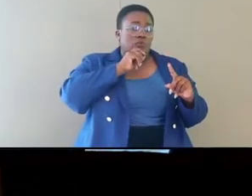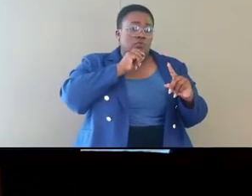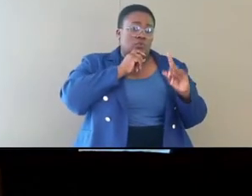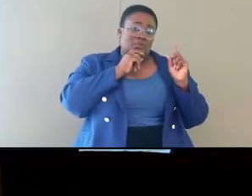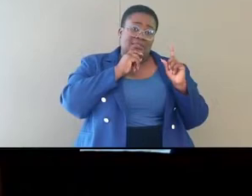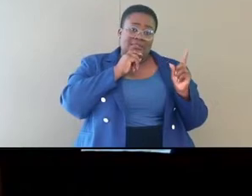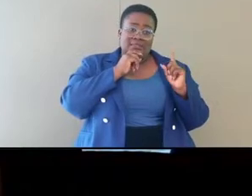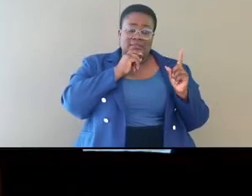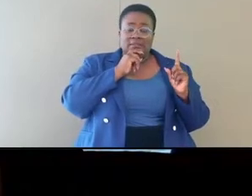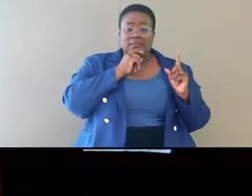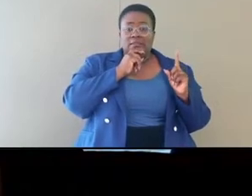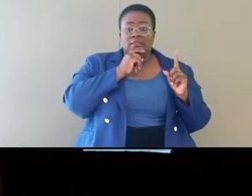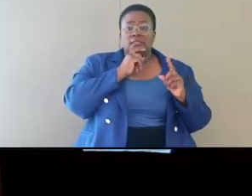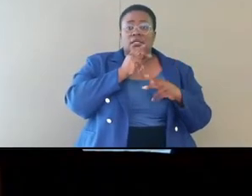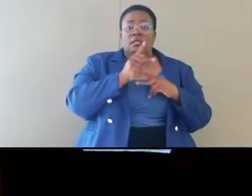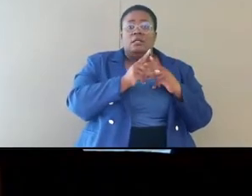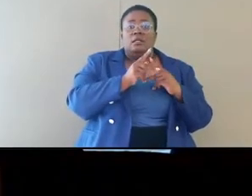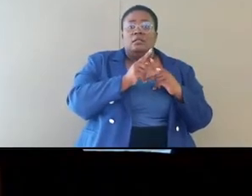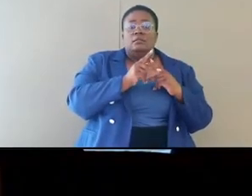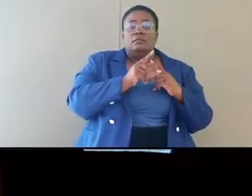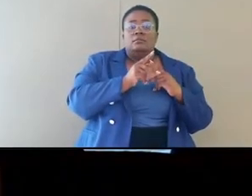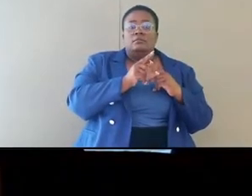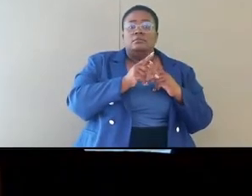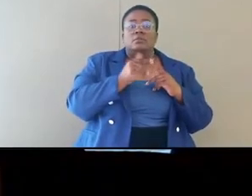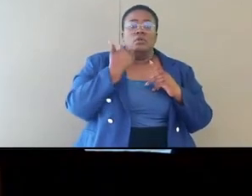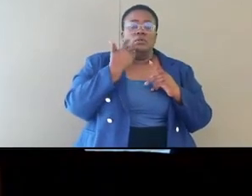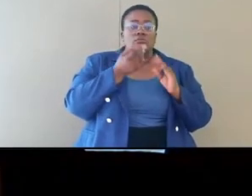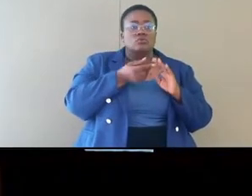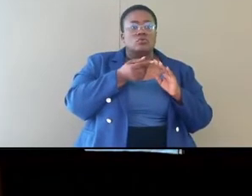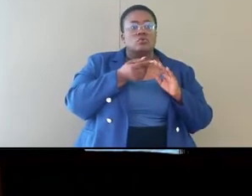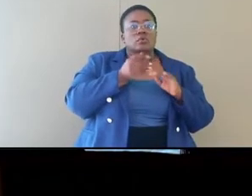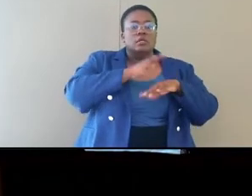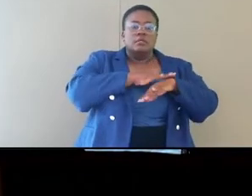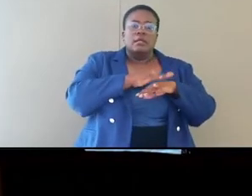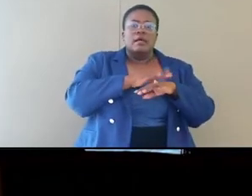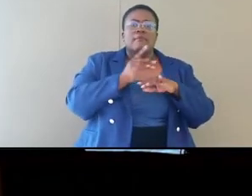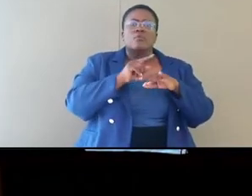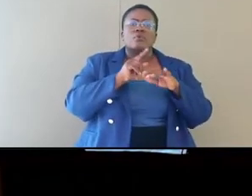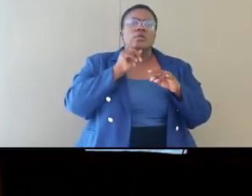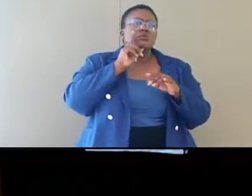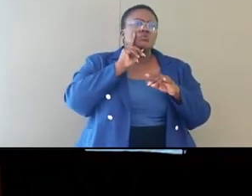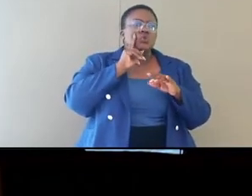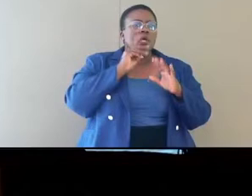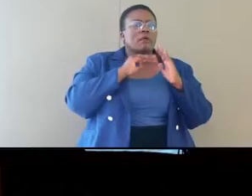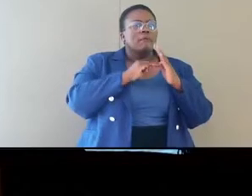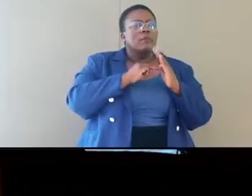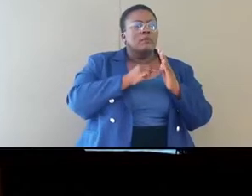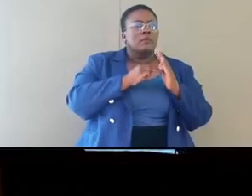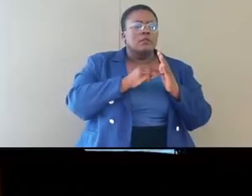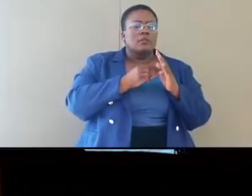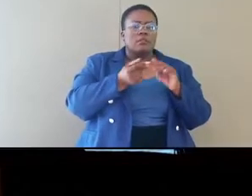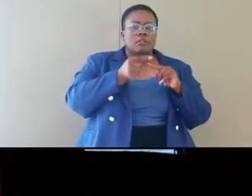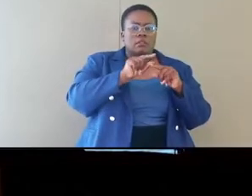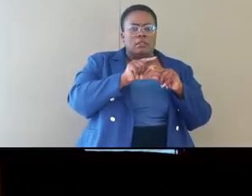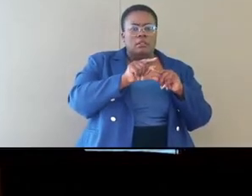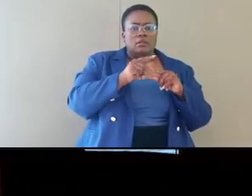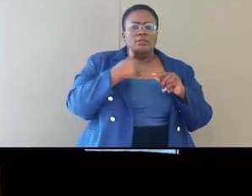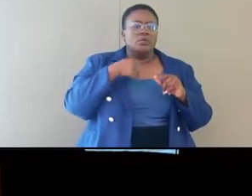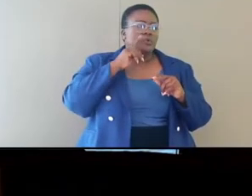illustrators when we model the increases to the grants. So, for many years we didn't have official poverty lines.